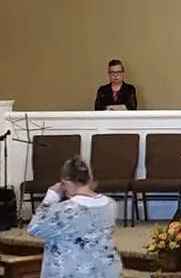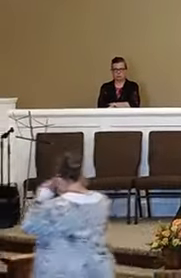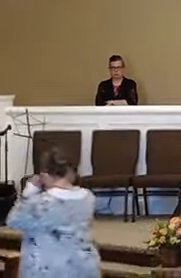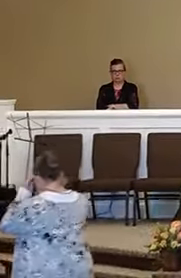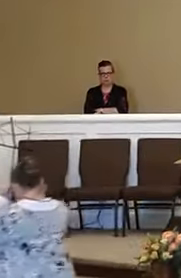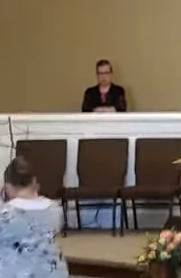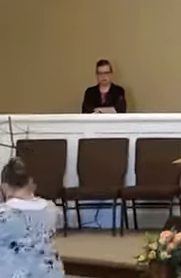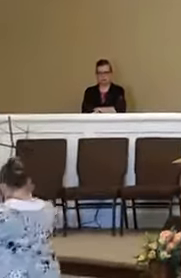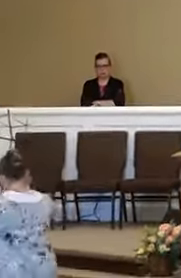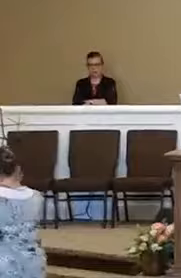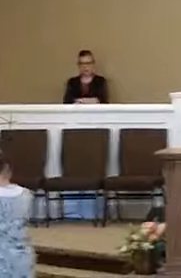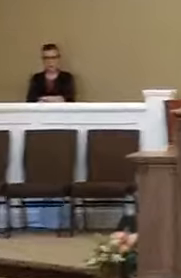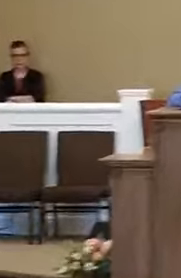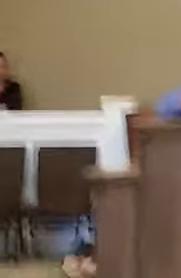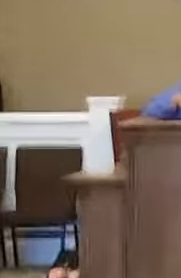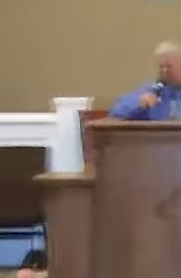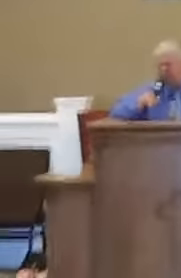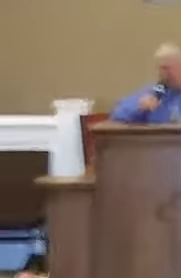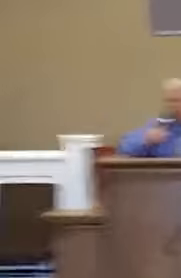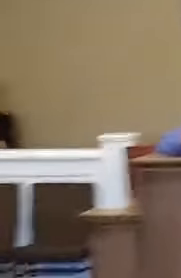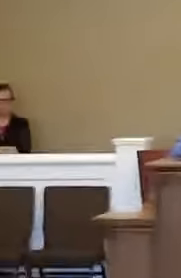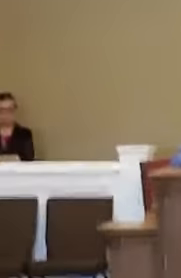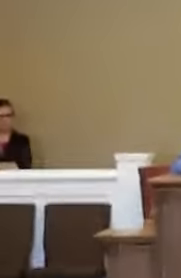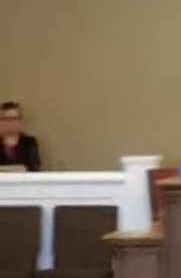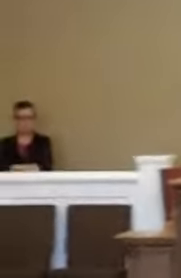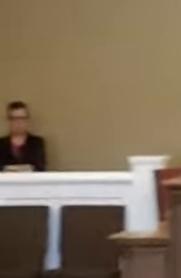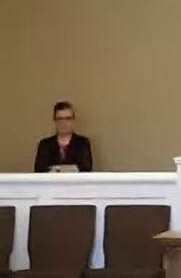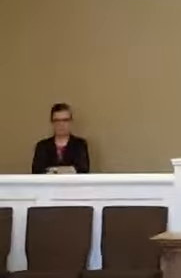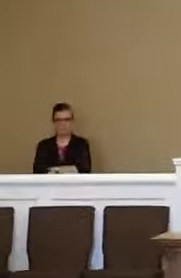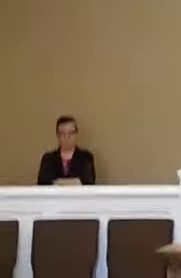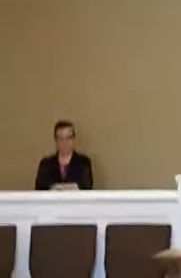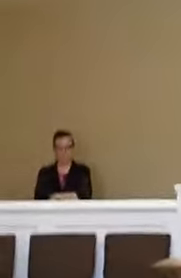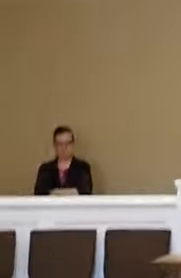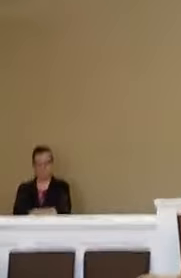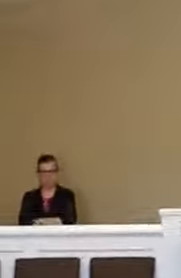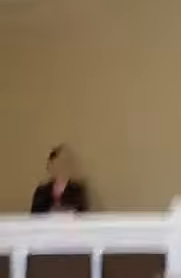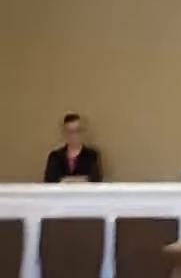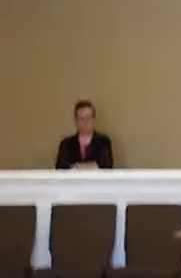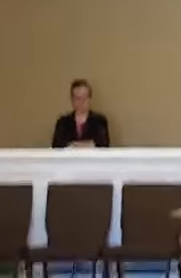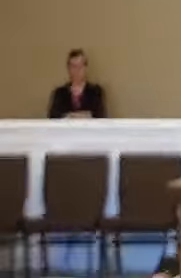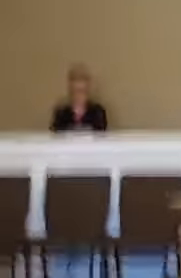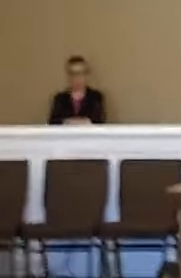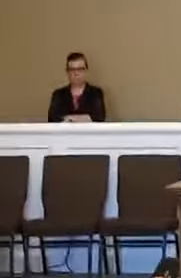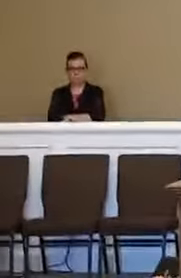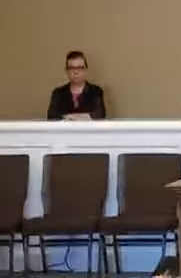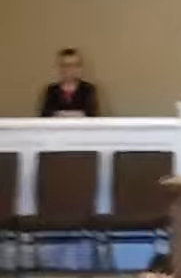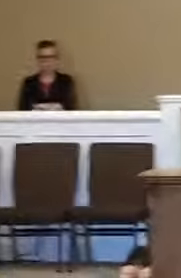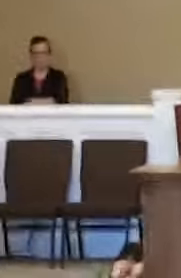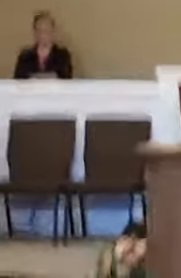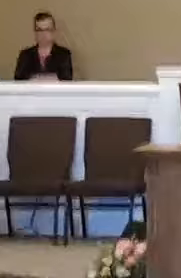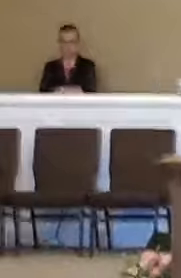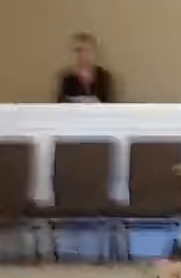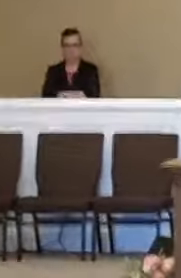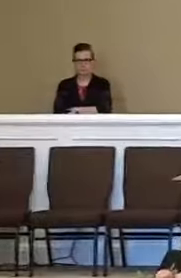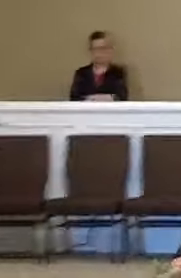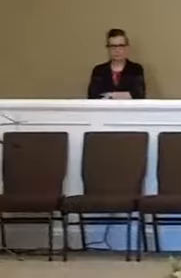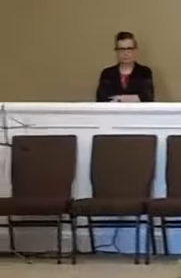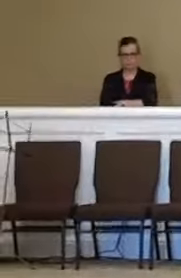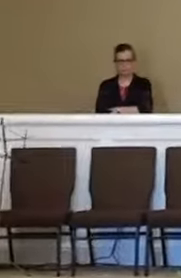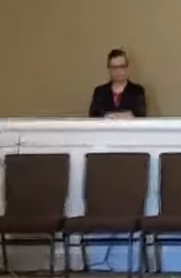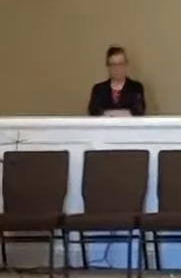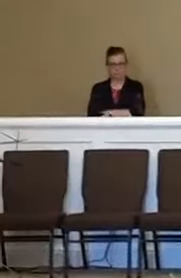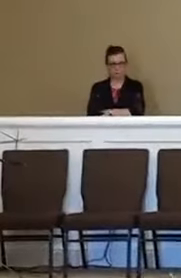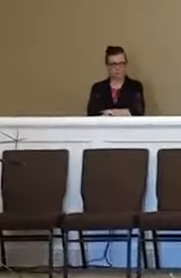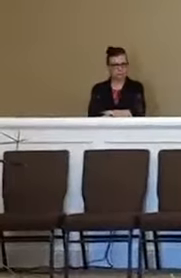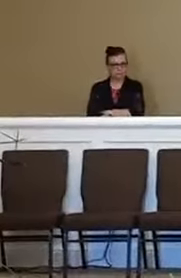Hallelujah. Amen. We want you to stay just a little bit and let us meet you after church service if I haven't met you already. Amen. But I